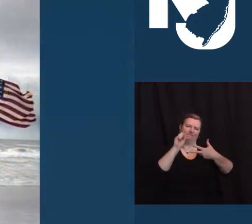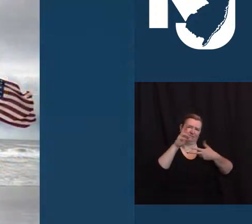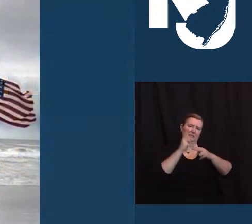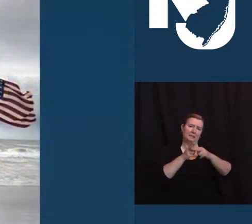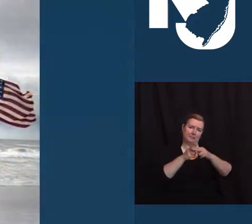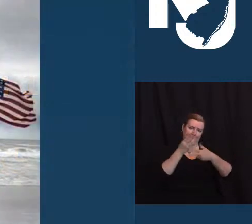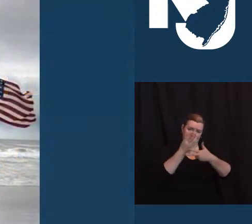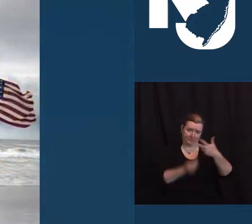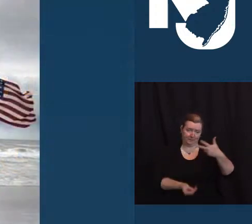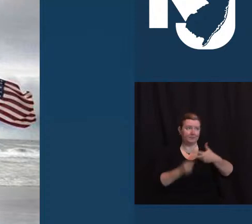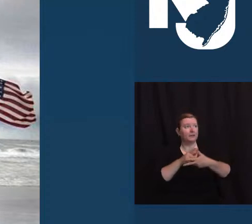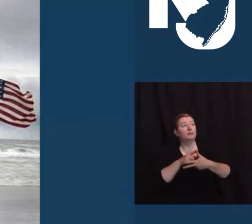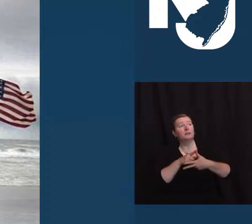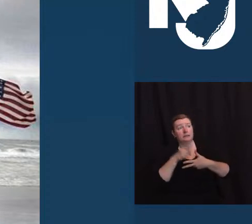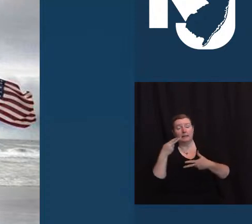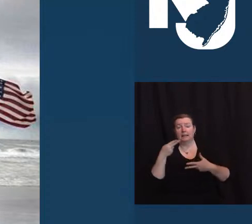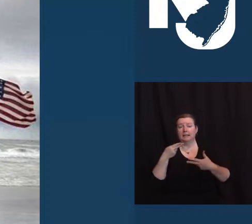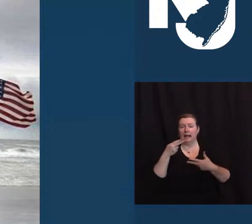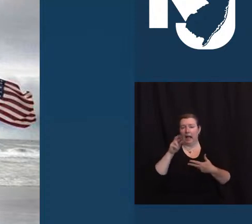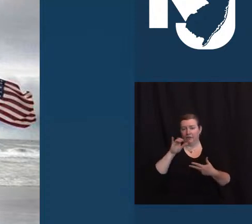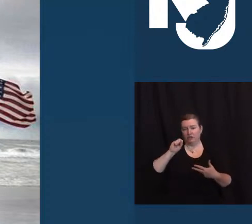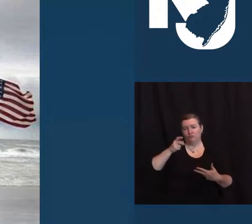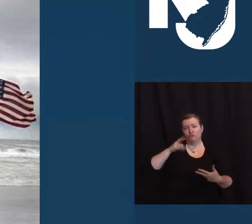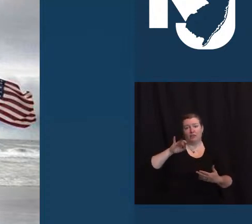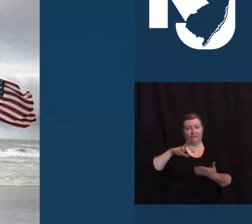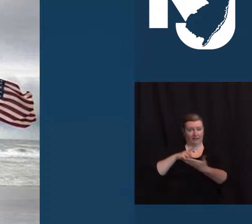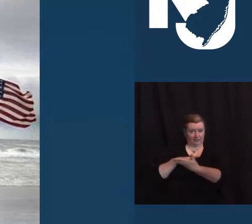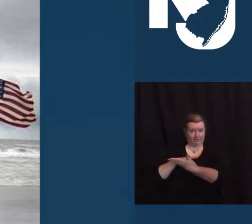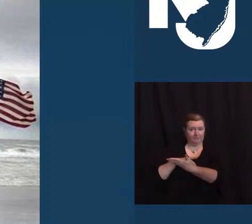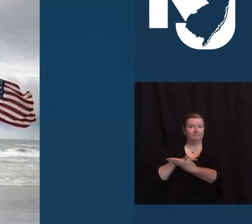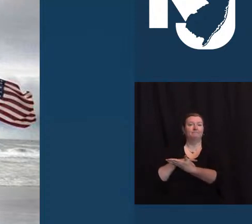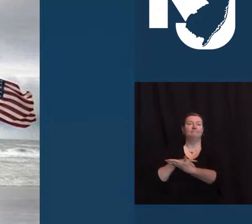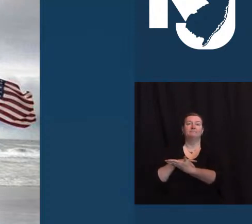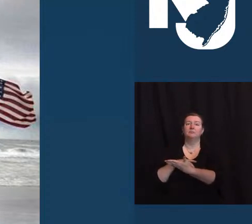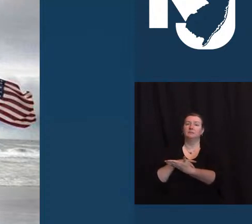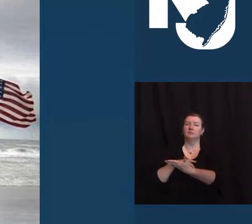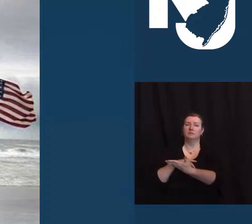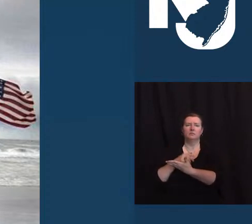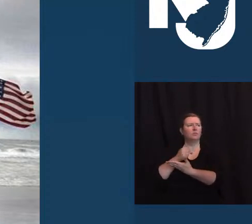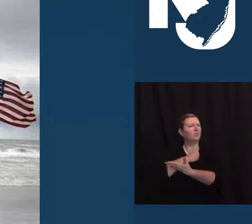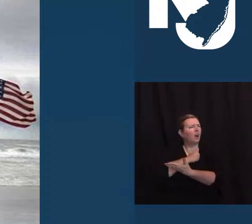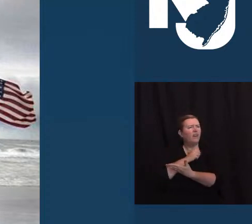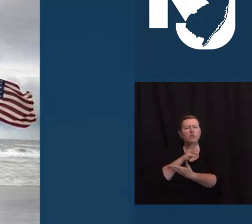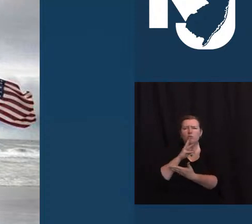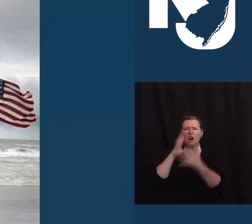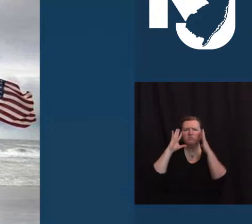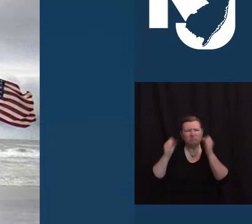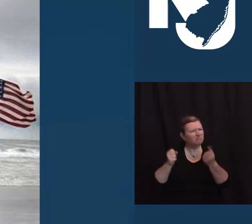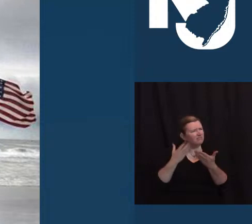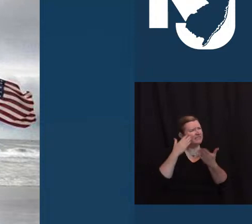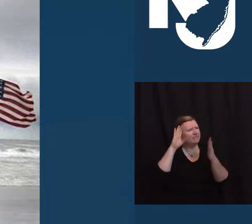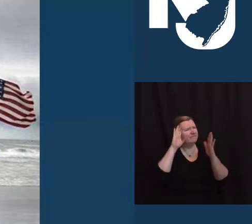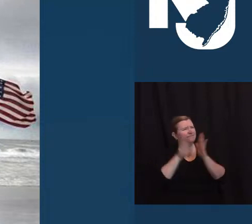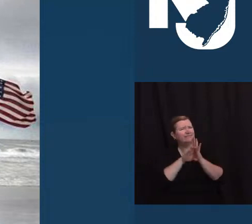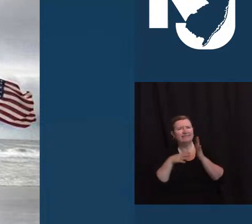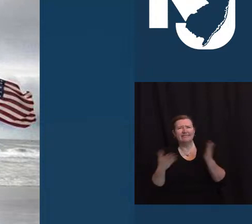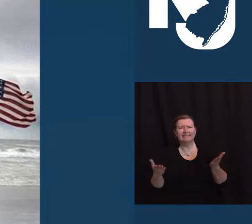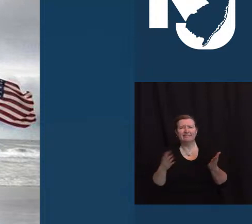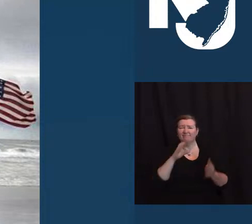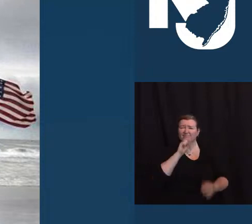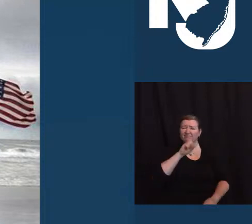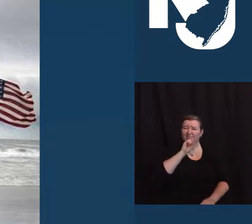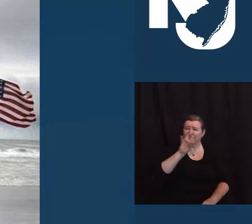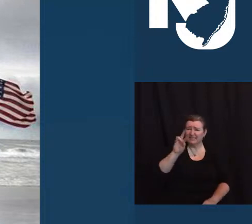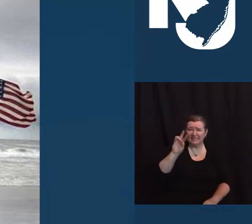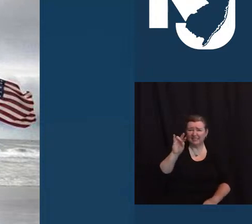begin with this guy. You think you like the water, Pat? Bridgeton's Harry Springfield. Harry was 70 years old.